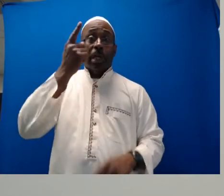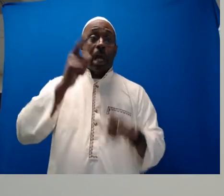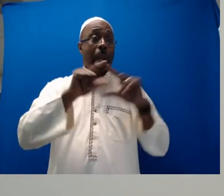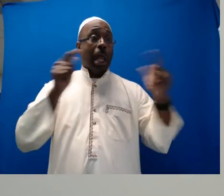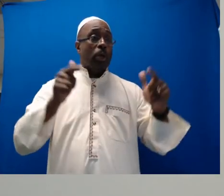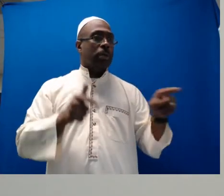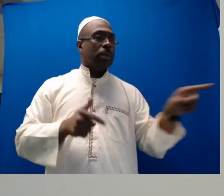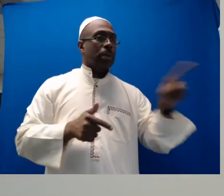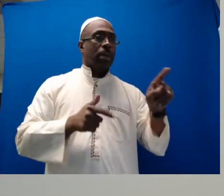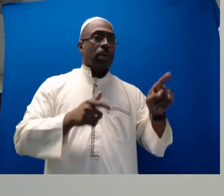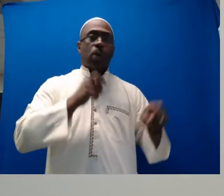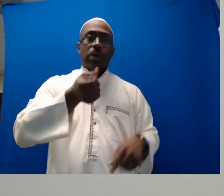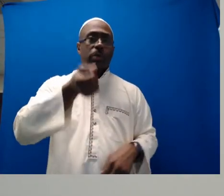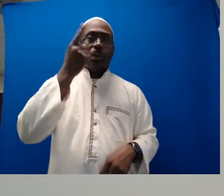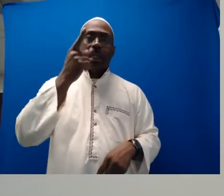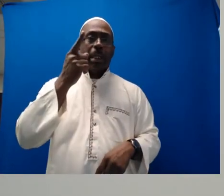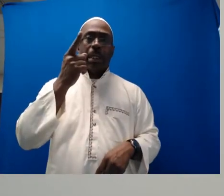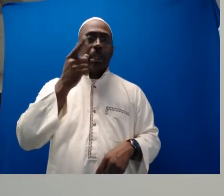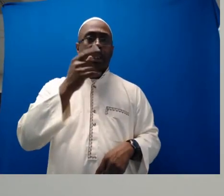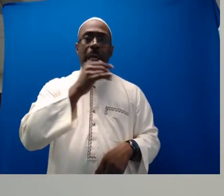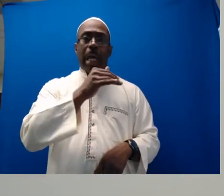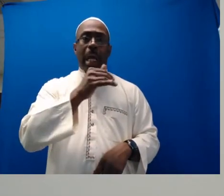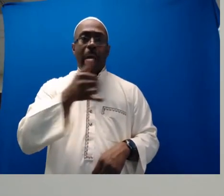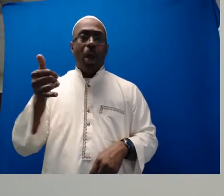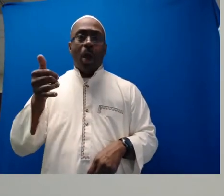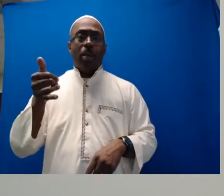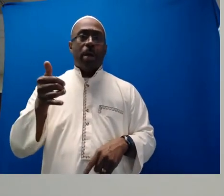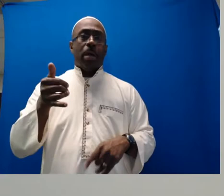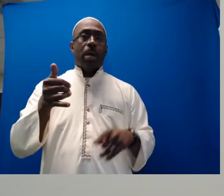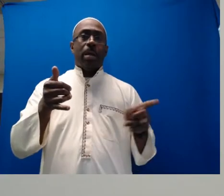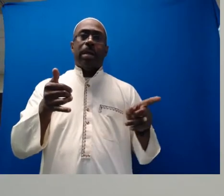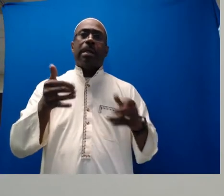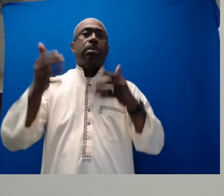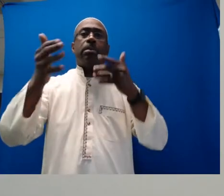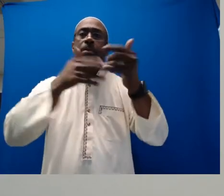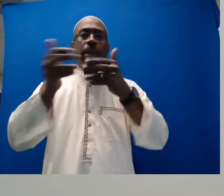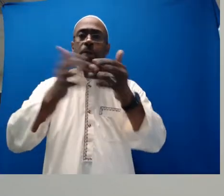Jama'ah, whether you understand the language or not is irrelevant.